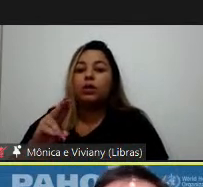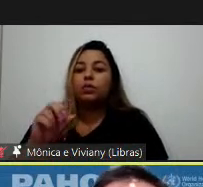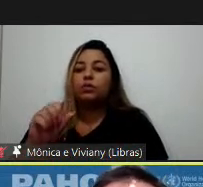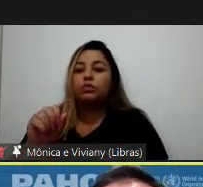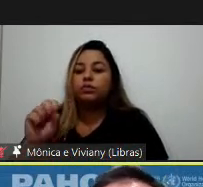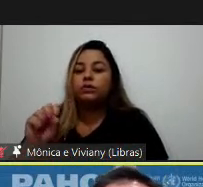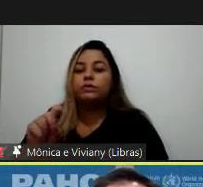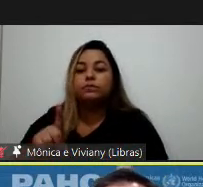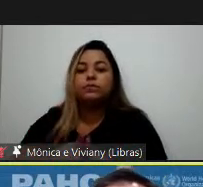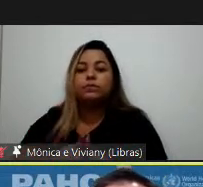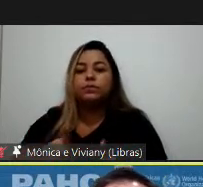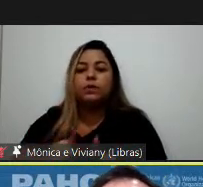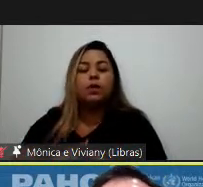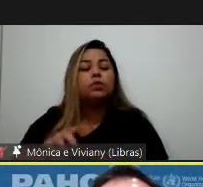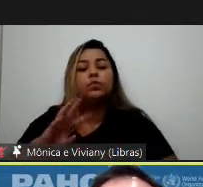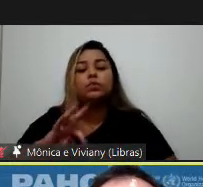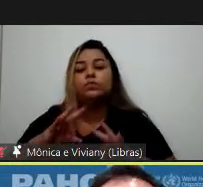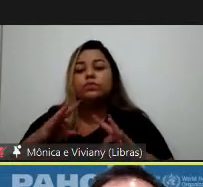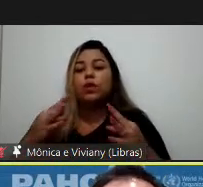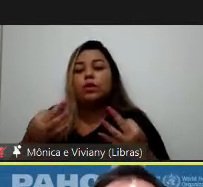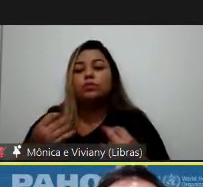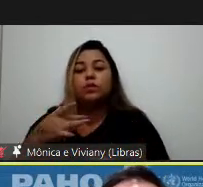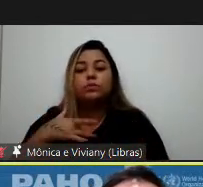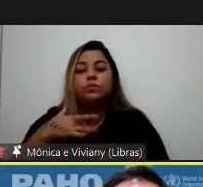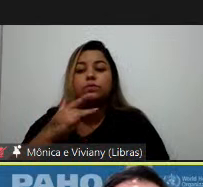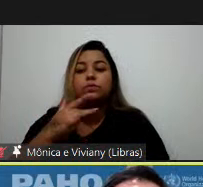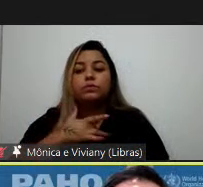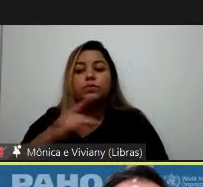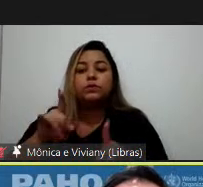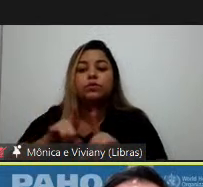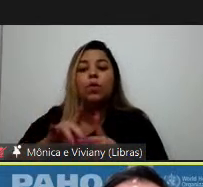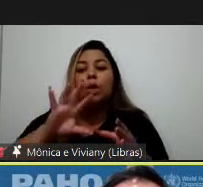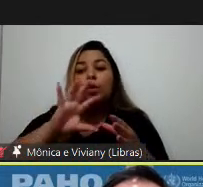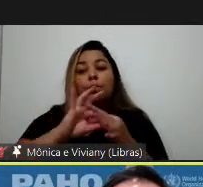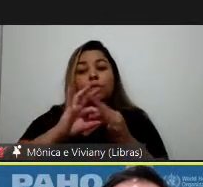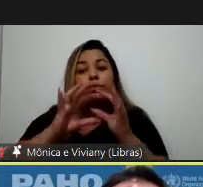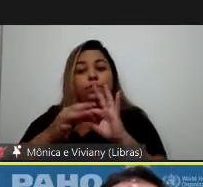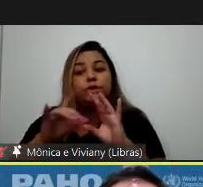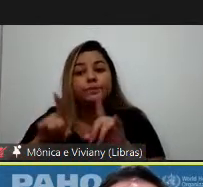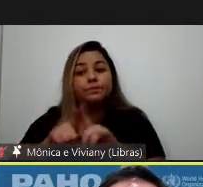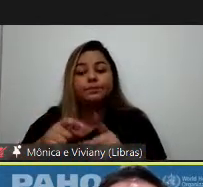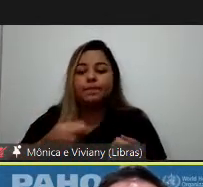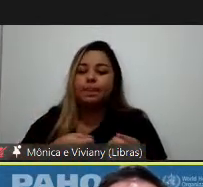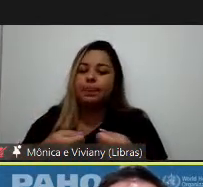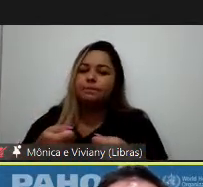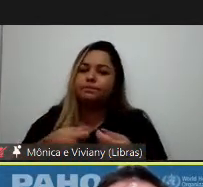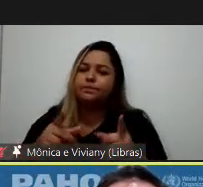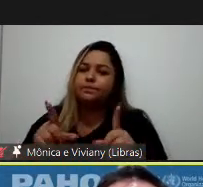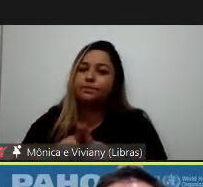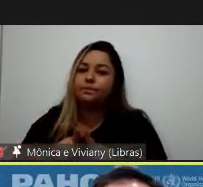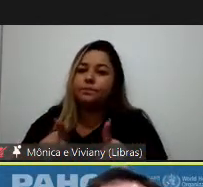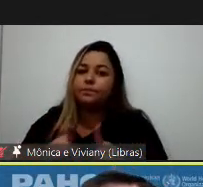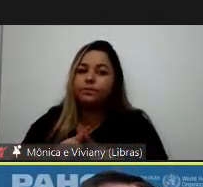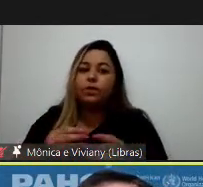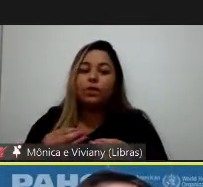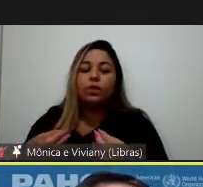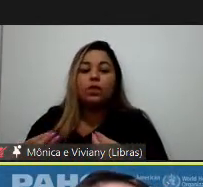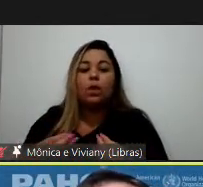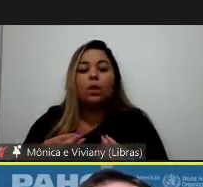models that integrate actions of all priorities that were defined within this context, so that they can be